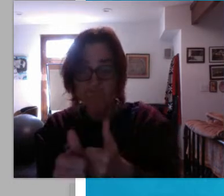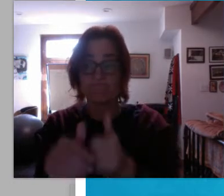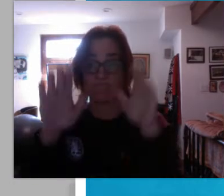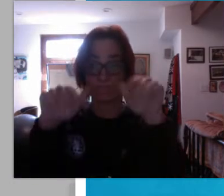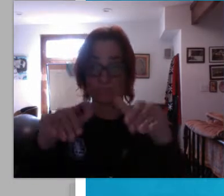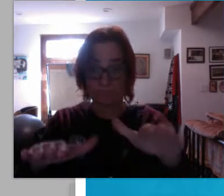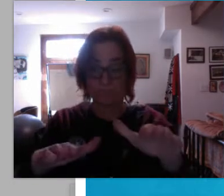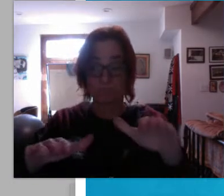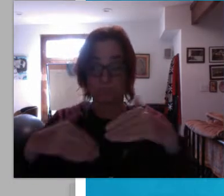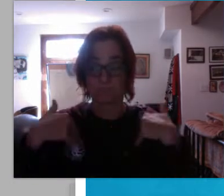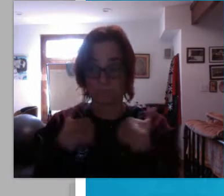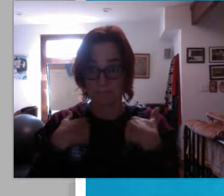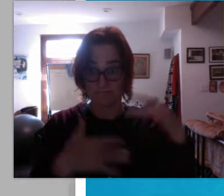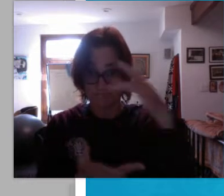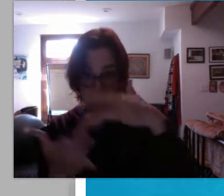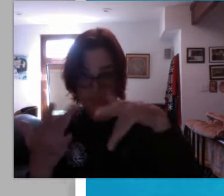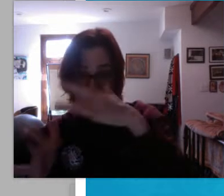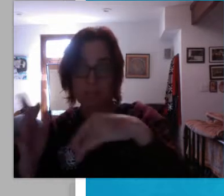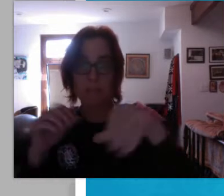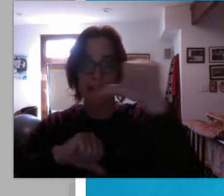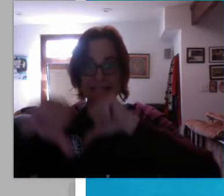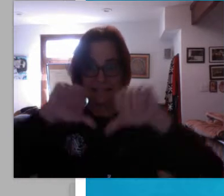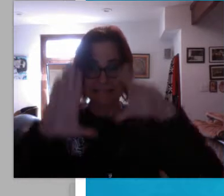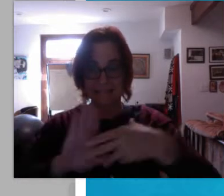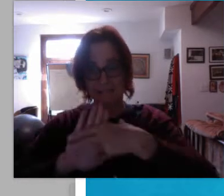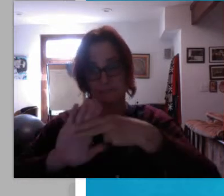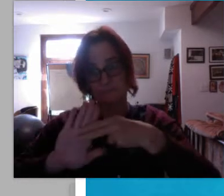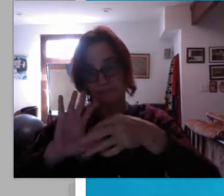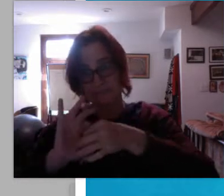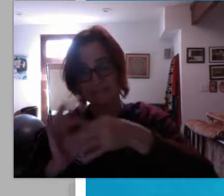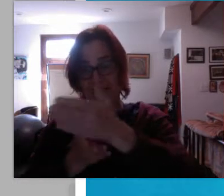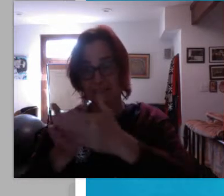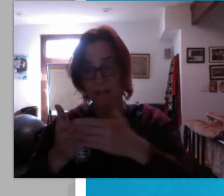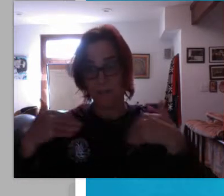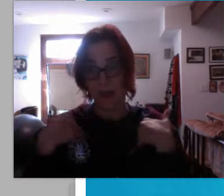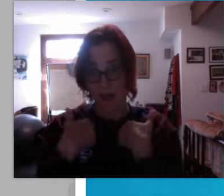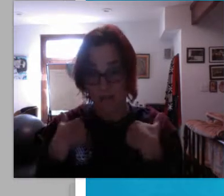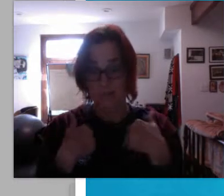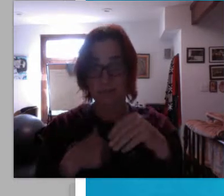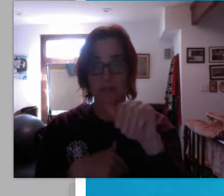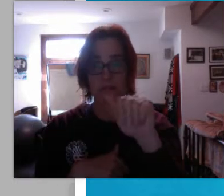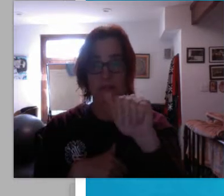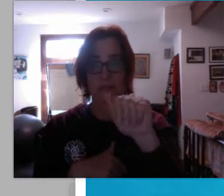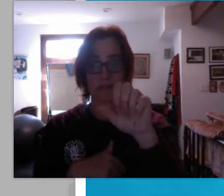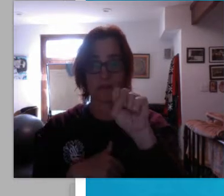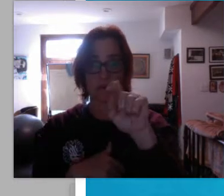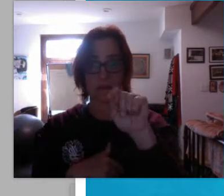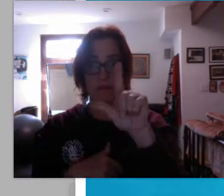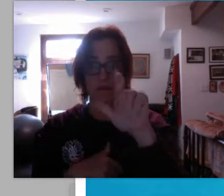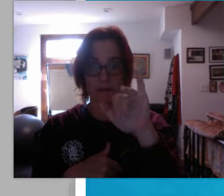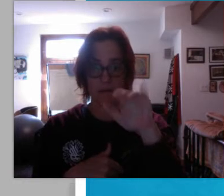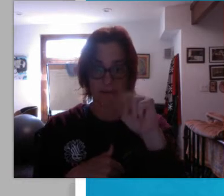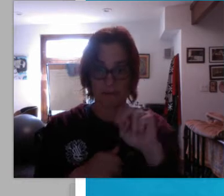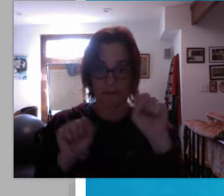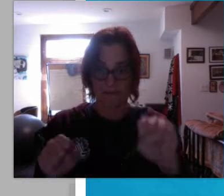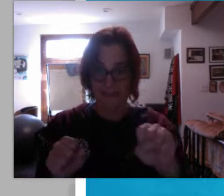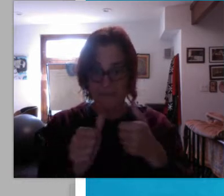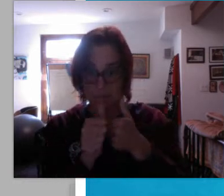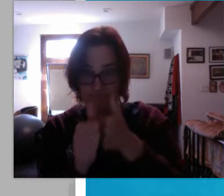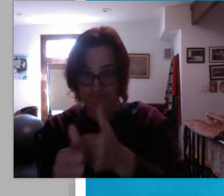travels. Scientists tag some animals. A satellite can track the signal from the